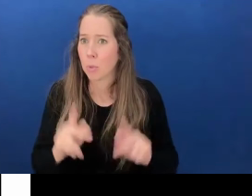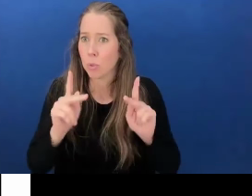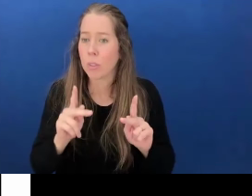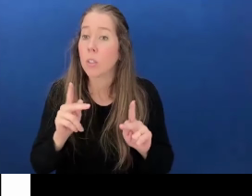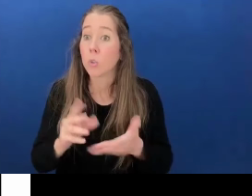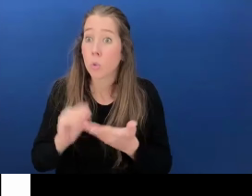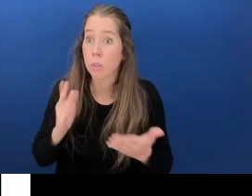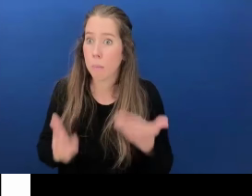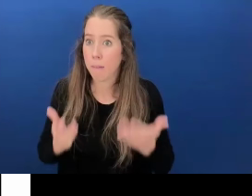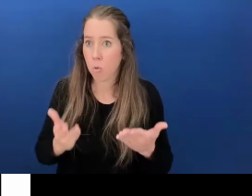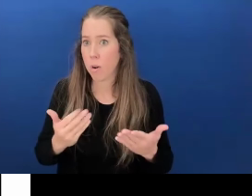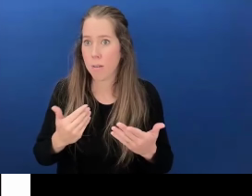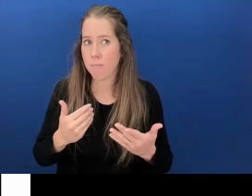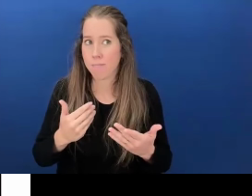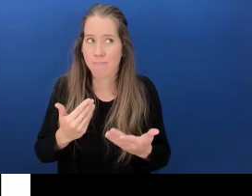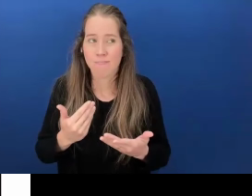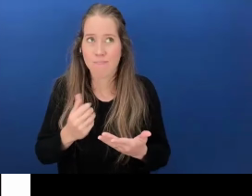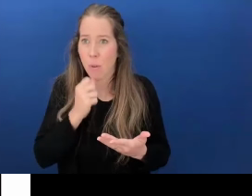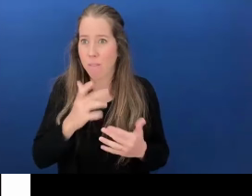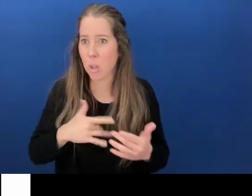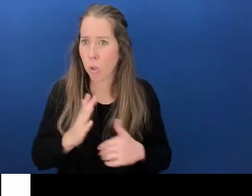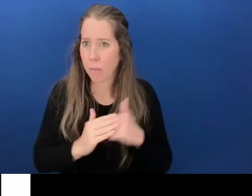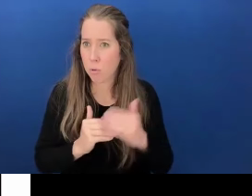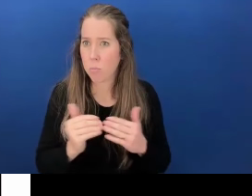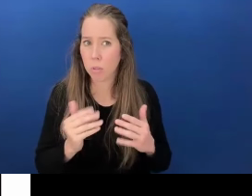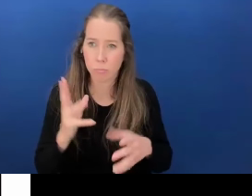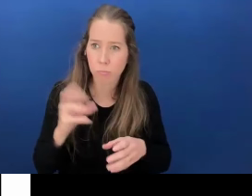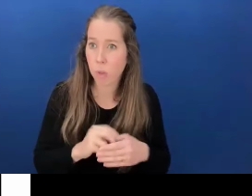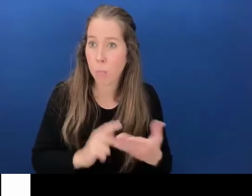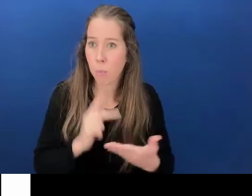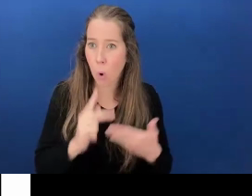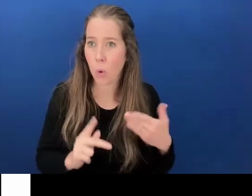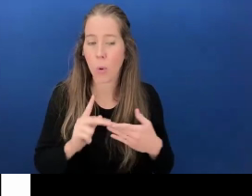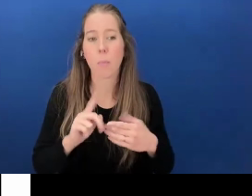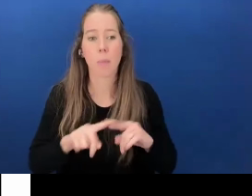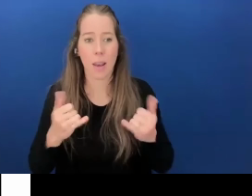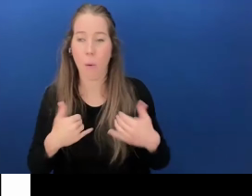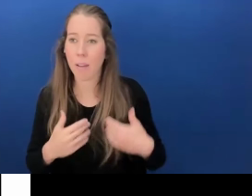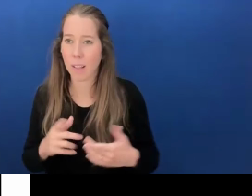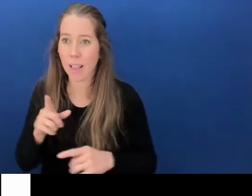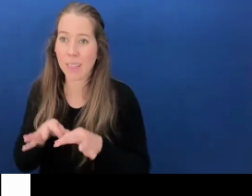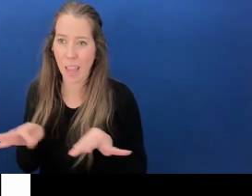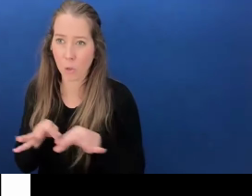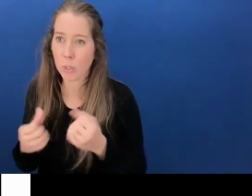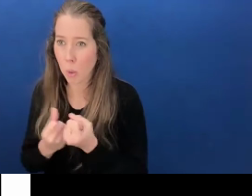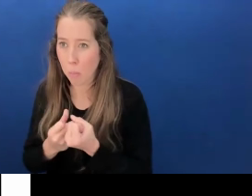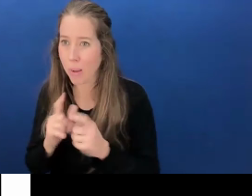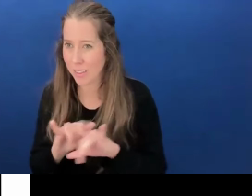comfortable to try to go through a program. Now they're getting that specific language support as well as they go through this